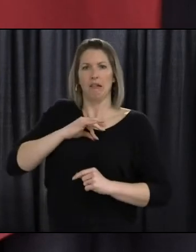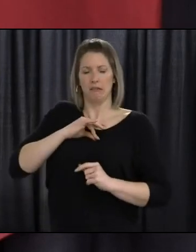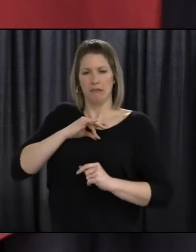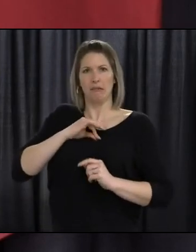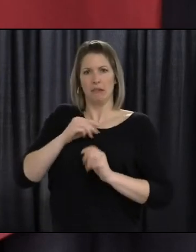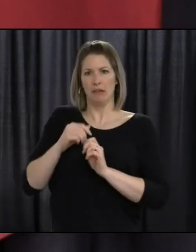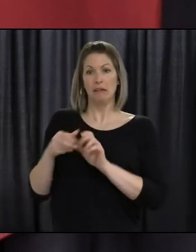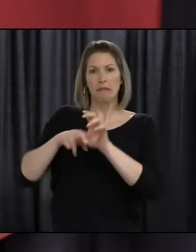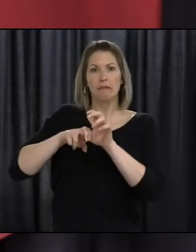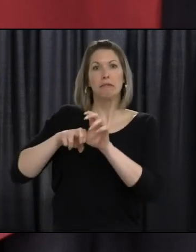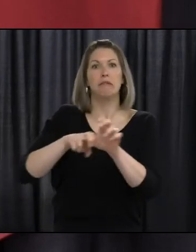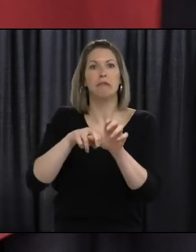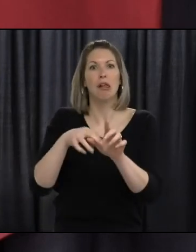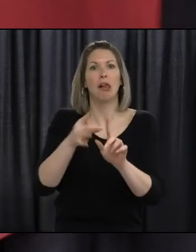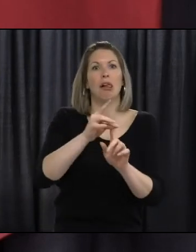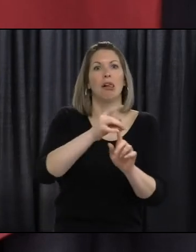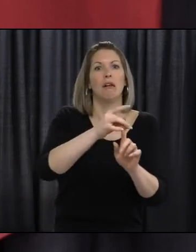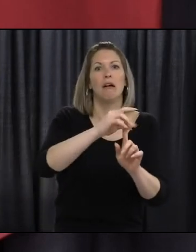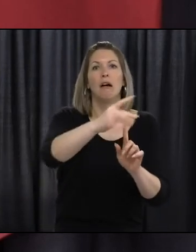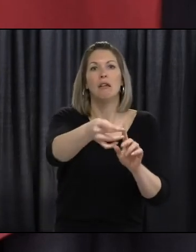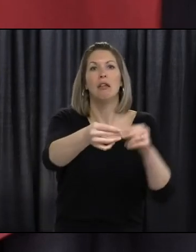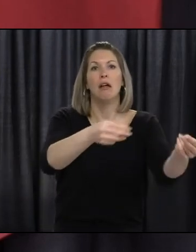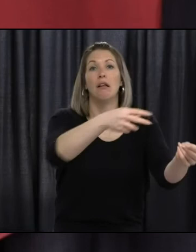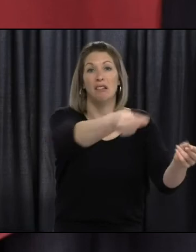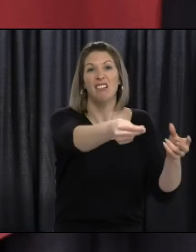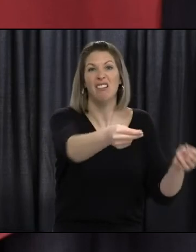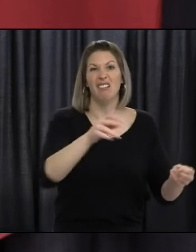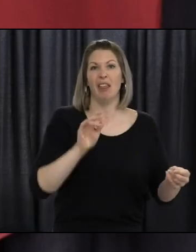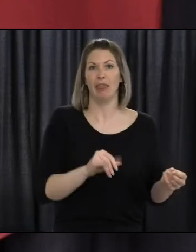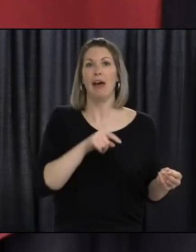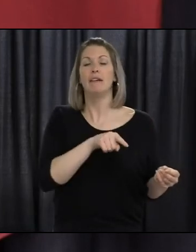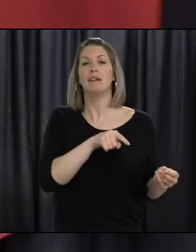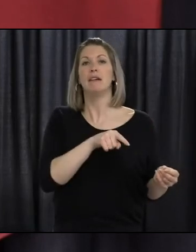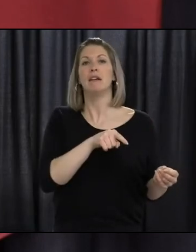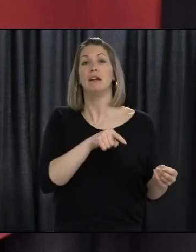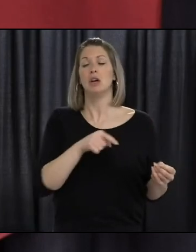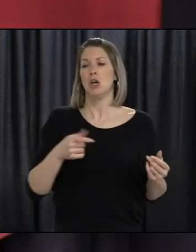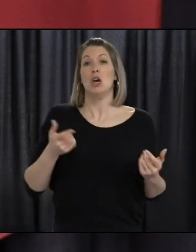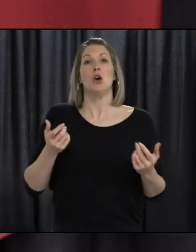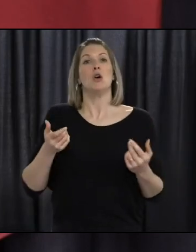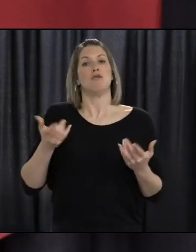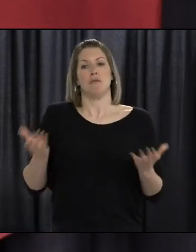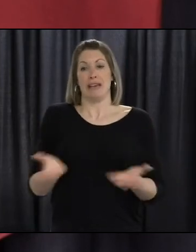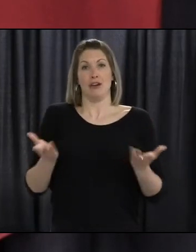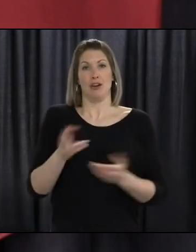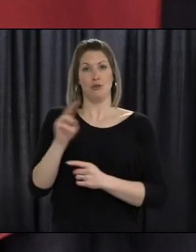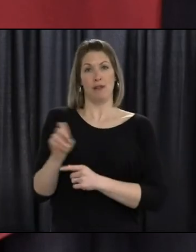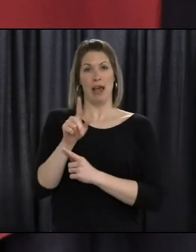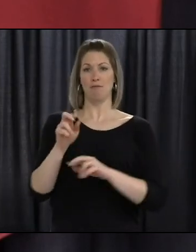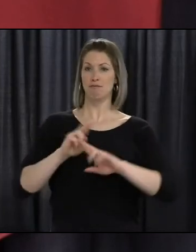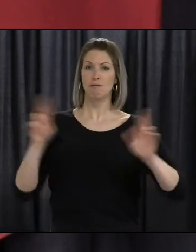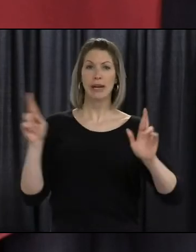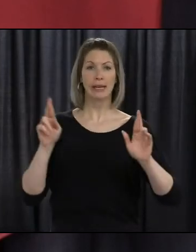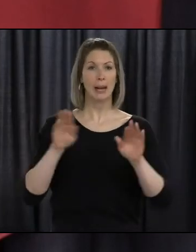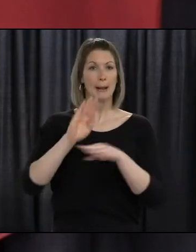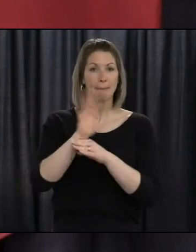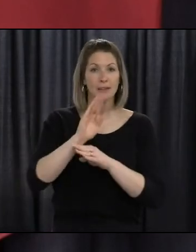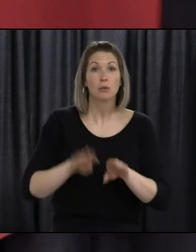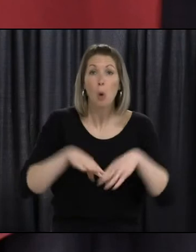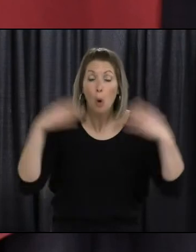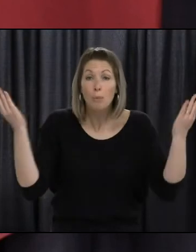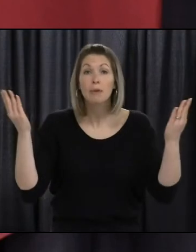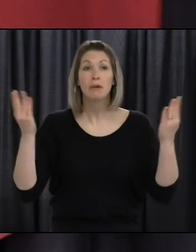let's open the place back up. Well, you know, we're not ready for that yet in Newfoundland and Labrador. In my estimation, that